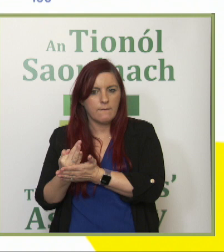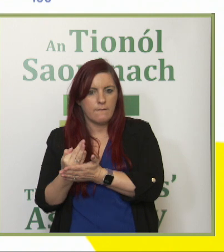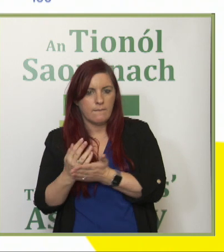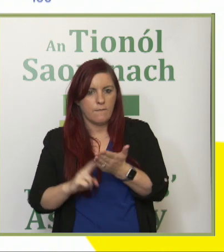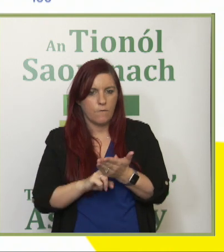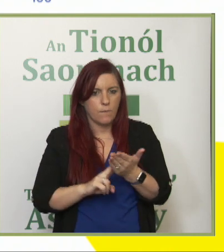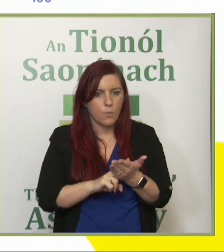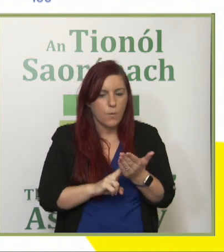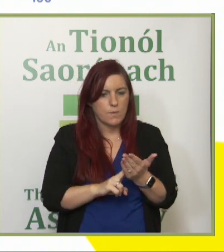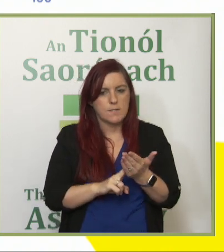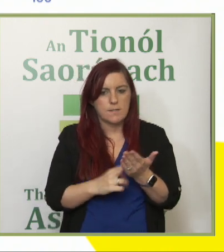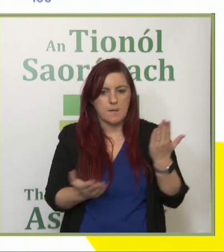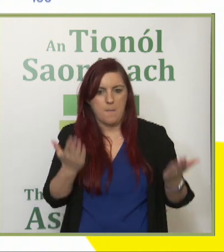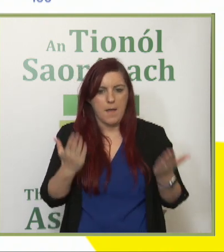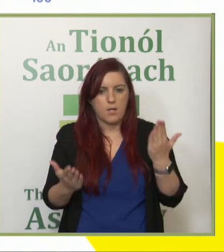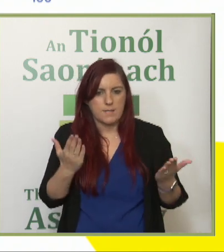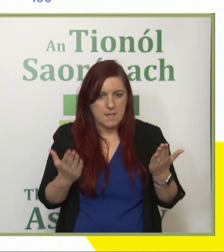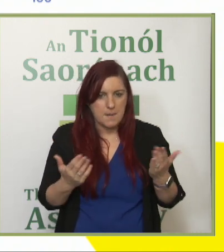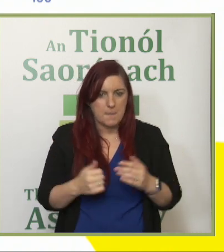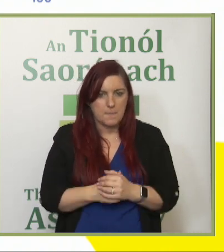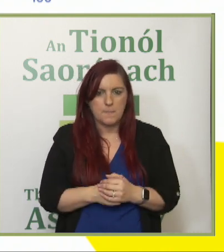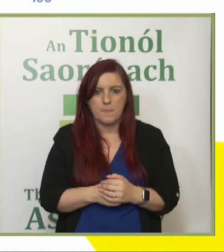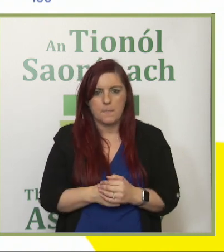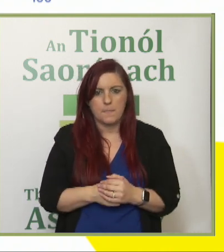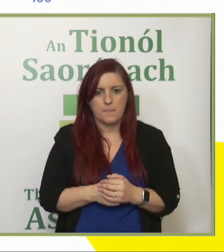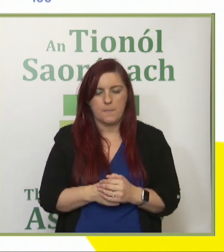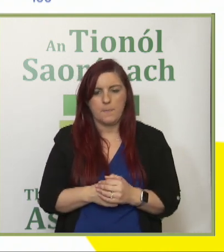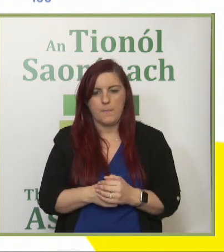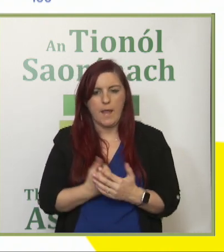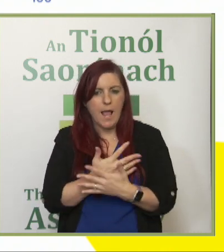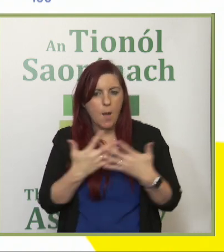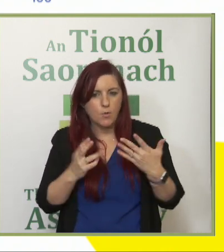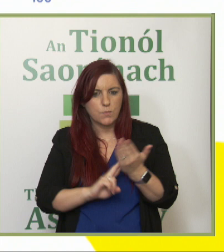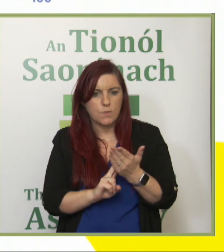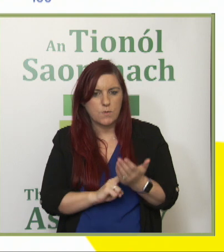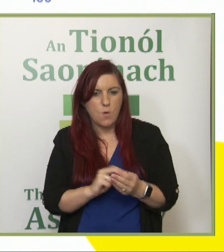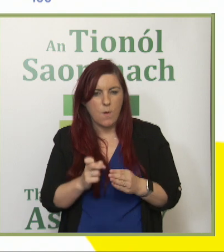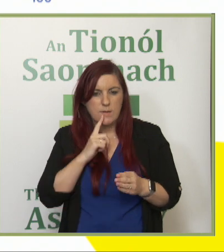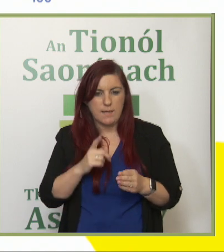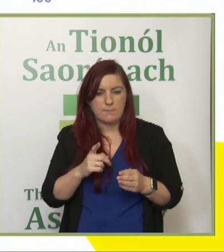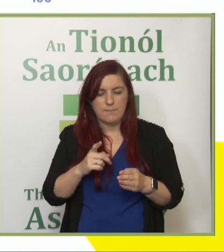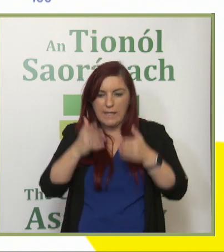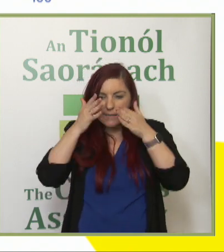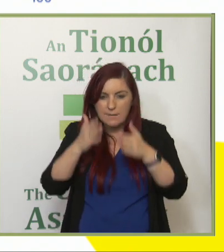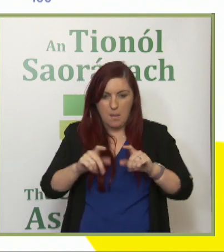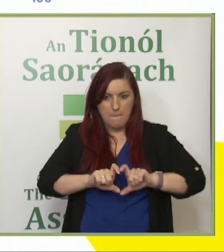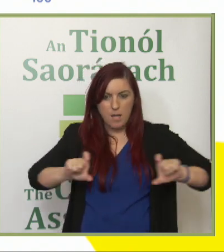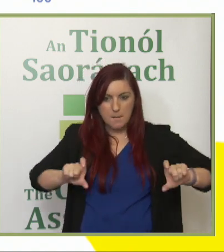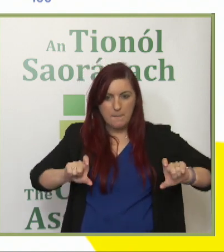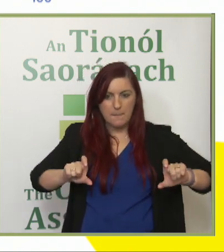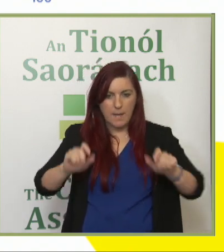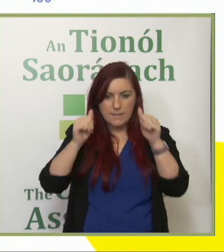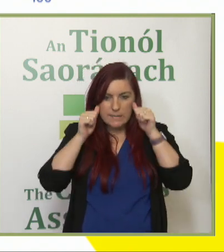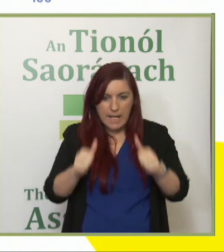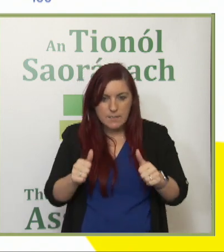intensive users who use it almost daily. And as you can see here, intensive users along the bottom, among those 37%